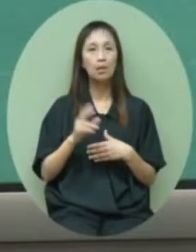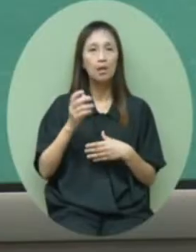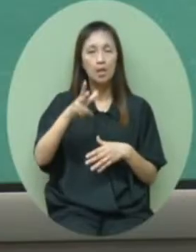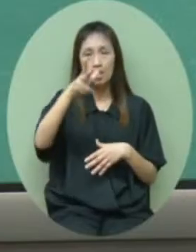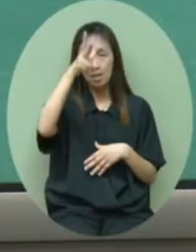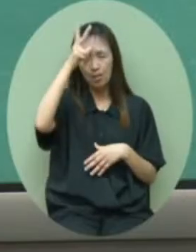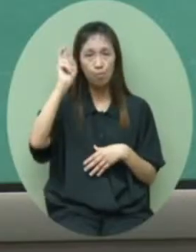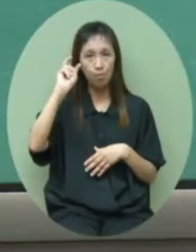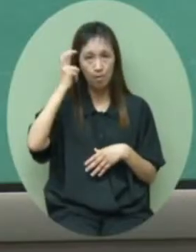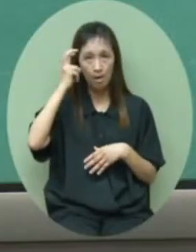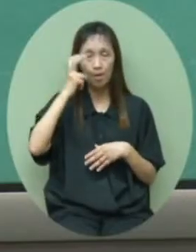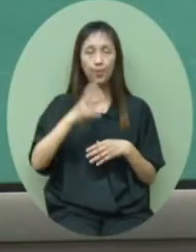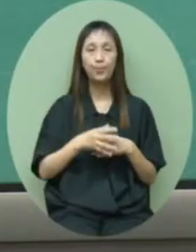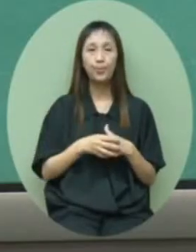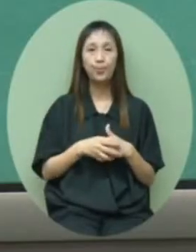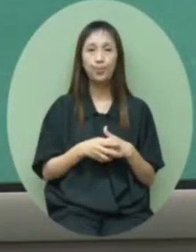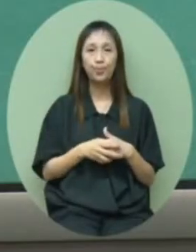cannot reverse.